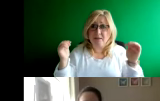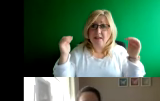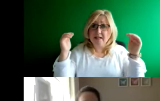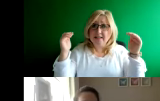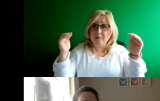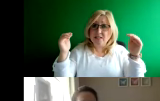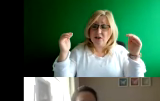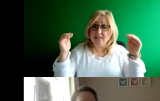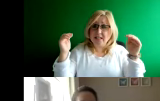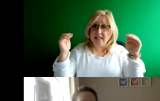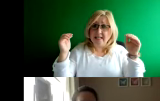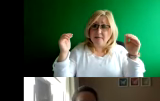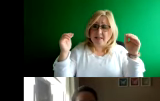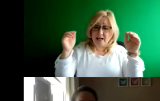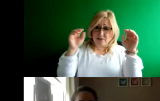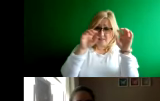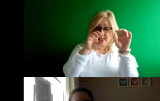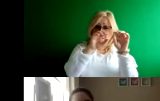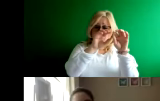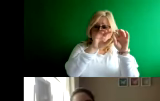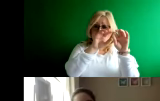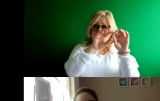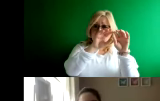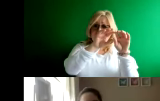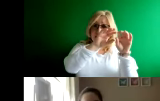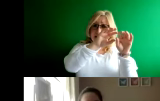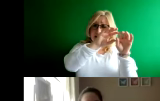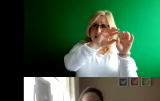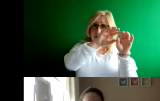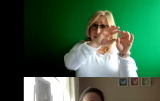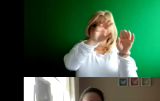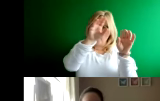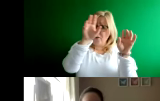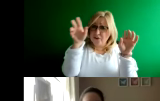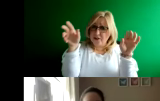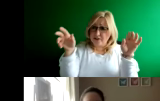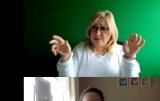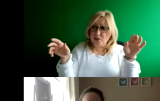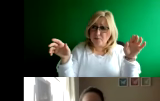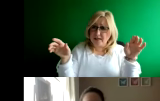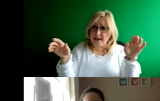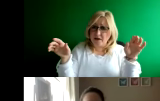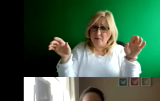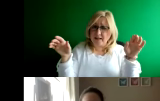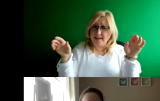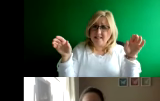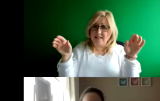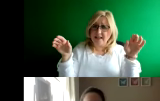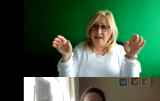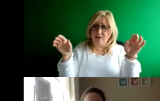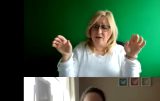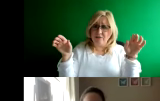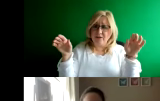things. Then we talked a little bit now, today what we'll talk about is another supra layer. We're getting